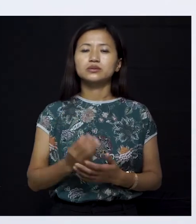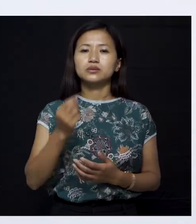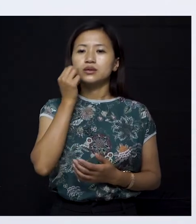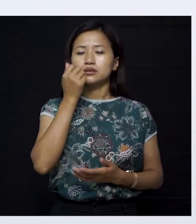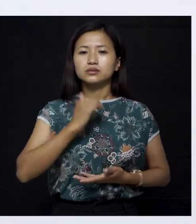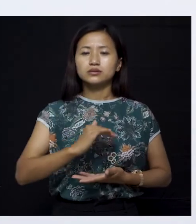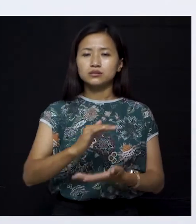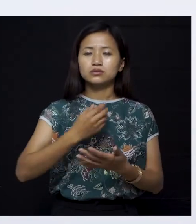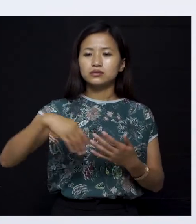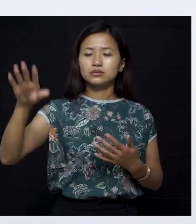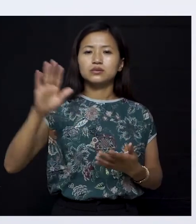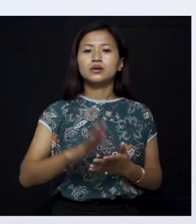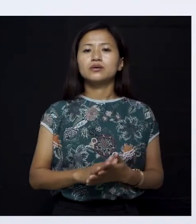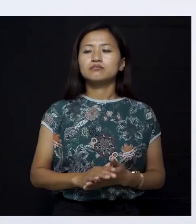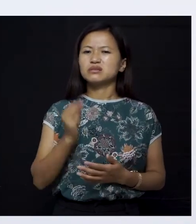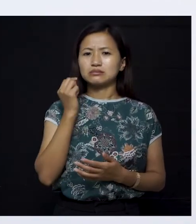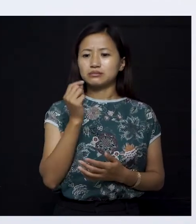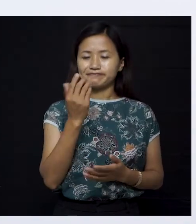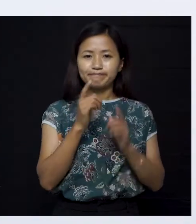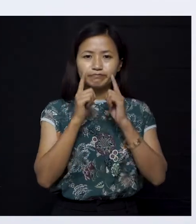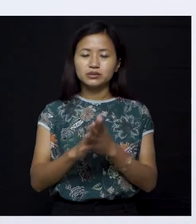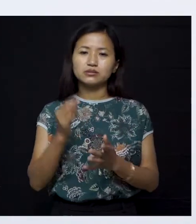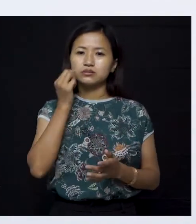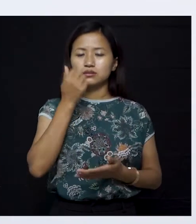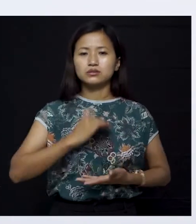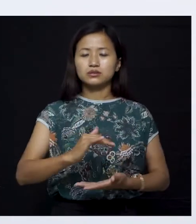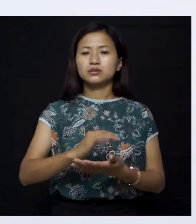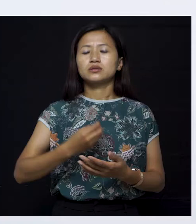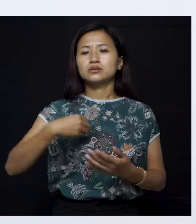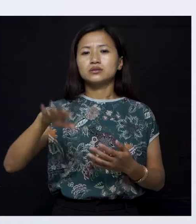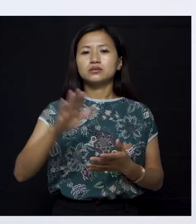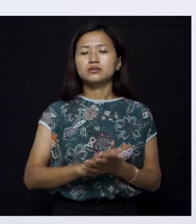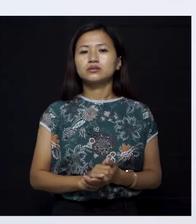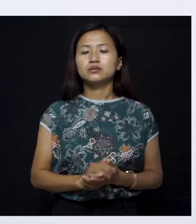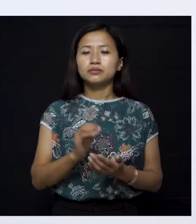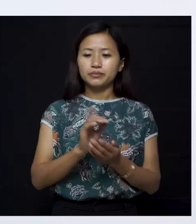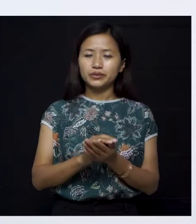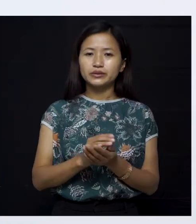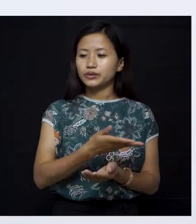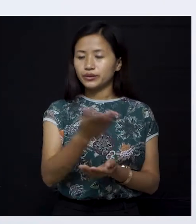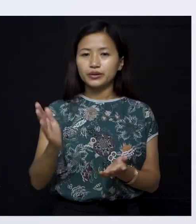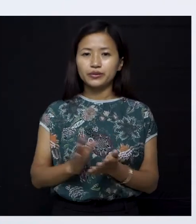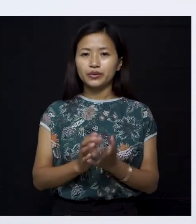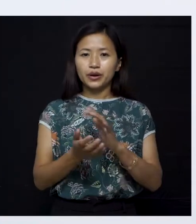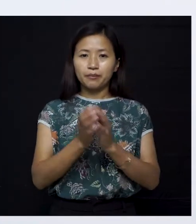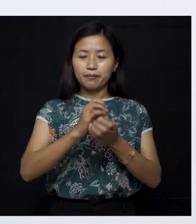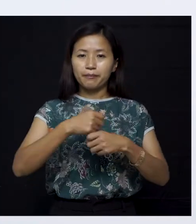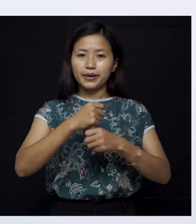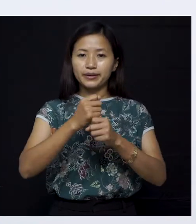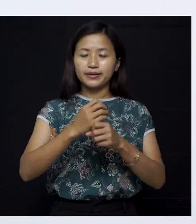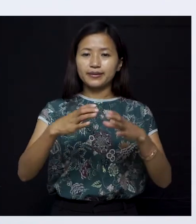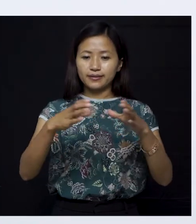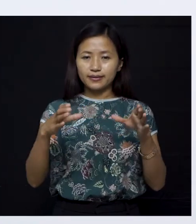go, but the son just went out. And after he left, the two girls were baking a cake, you remember? They were baking a cake